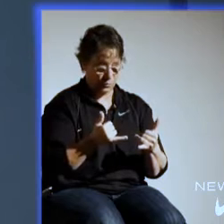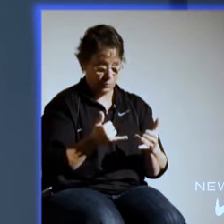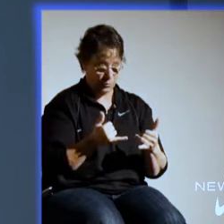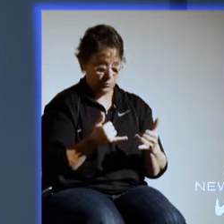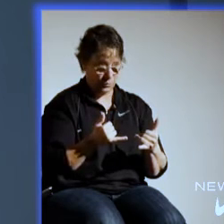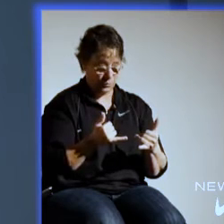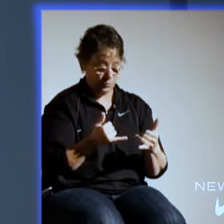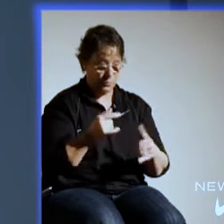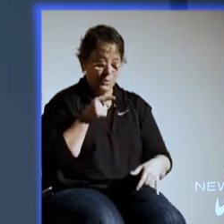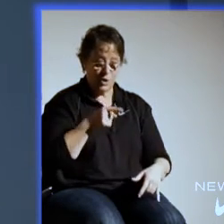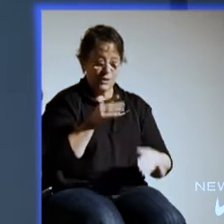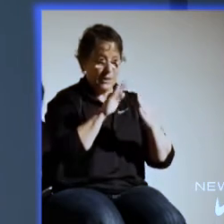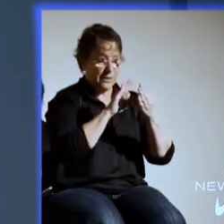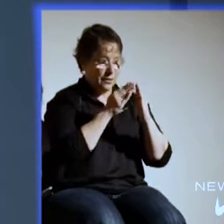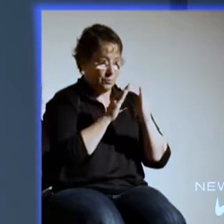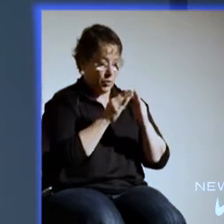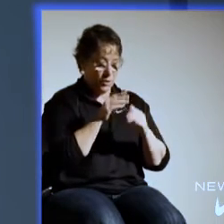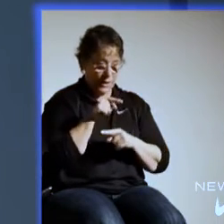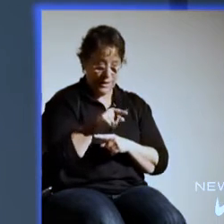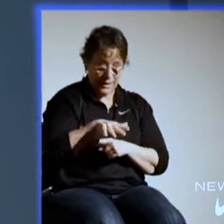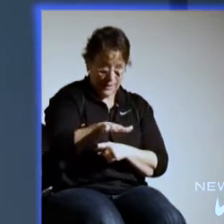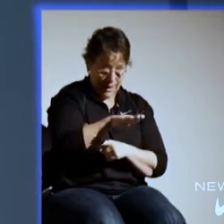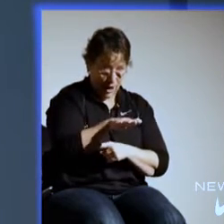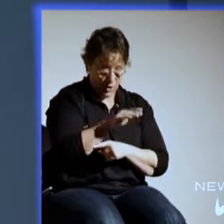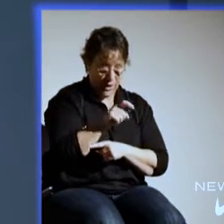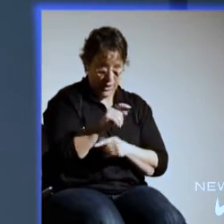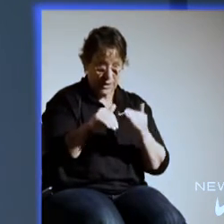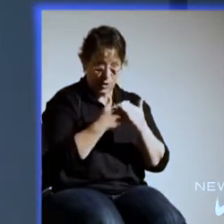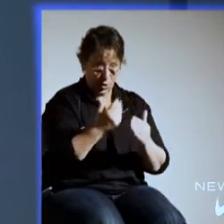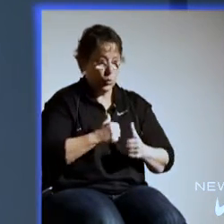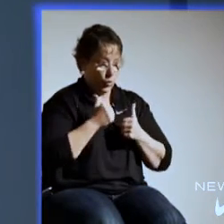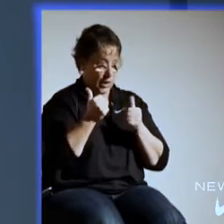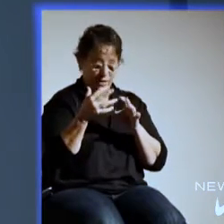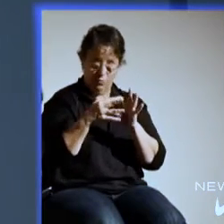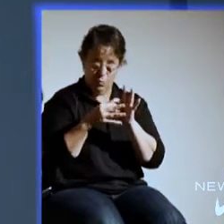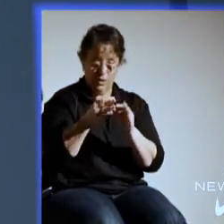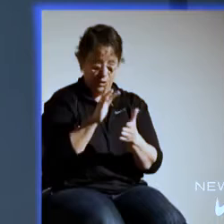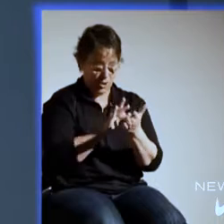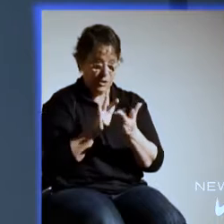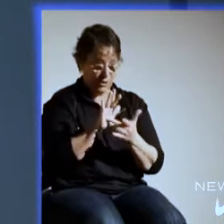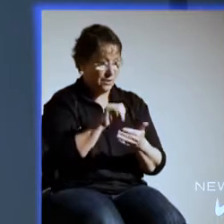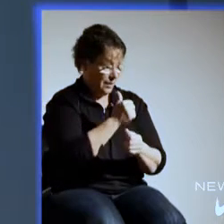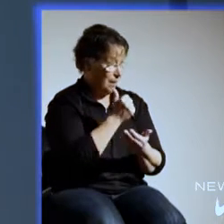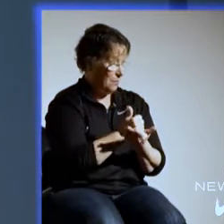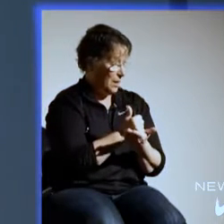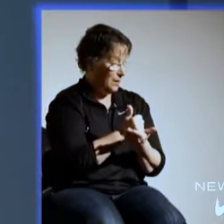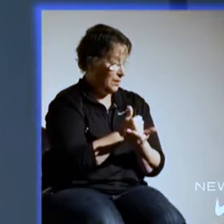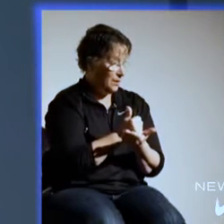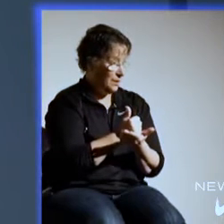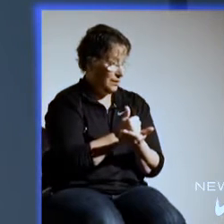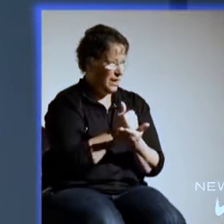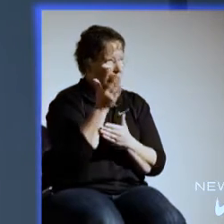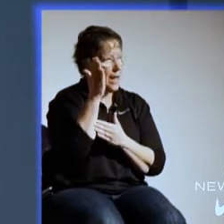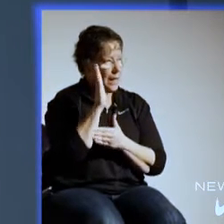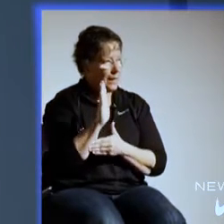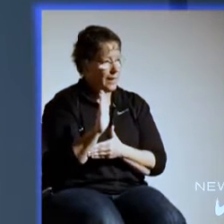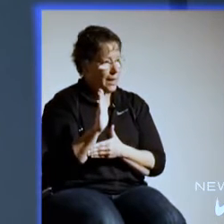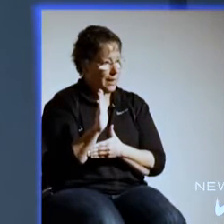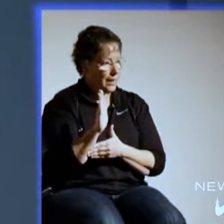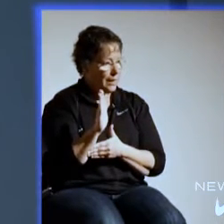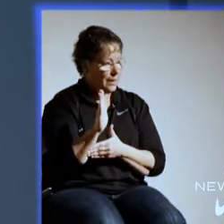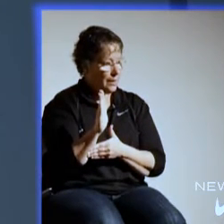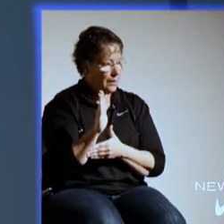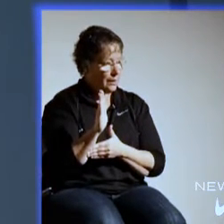Because this community and this region needs new life in Jesus Christ. Amen? And God has put us here for